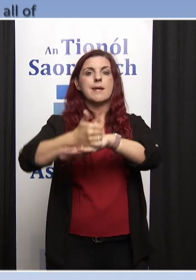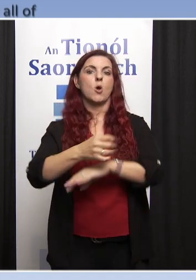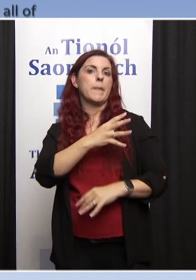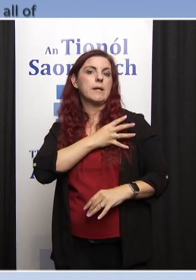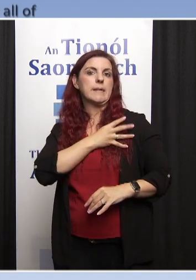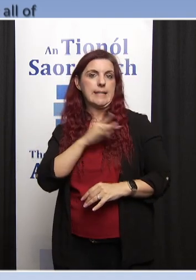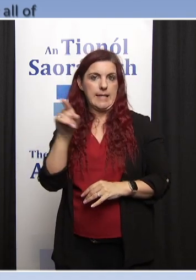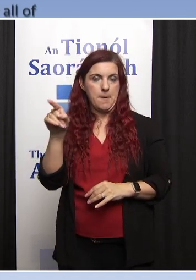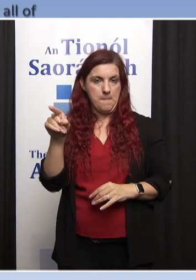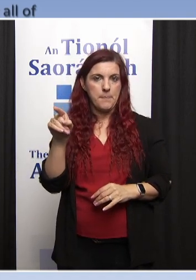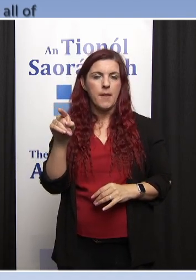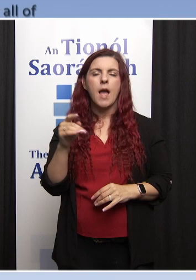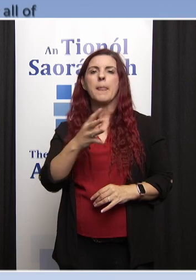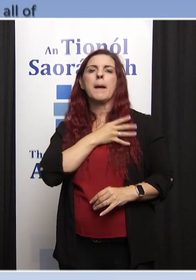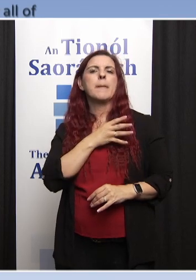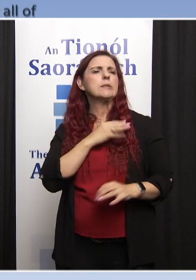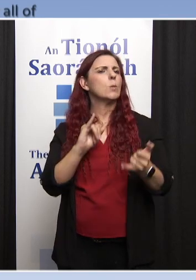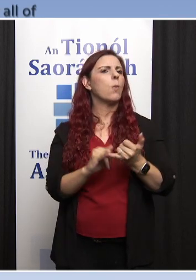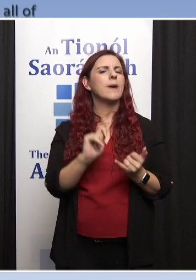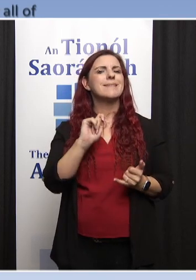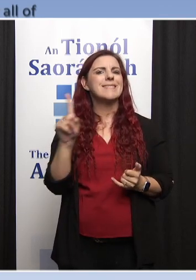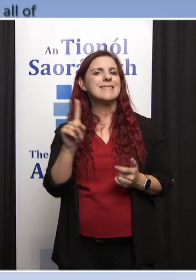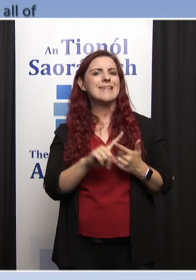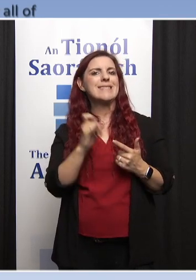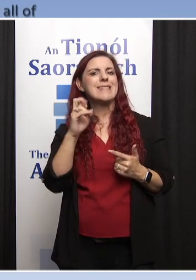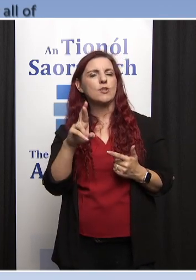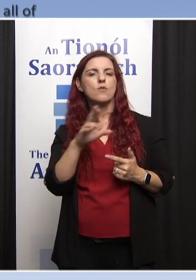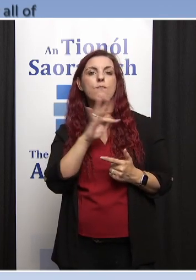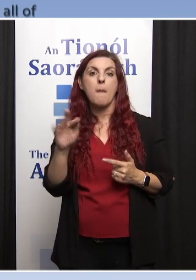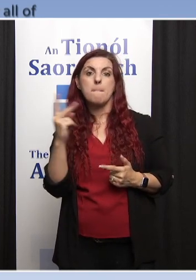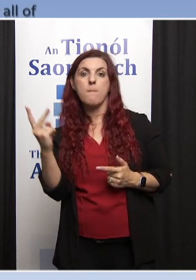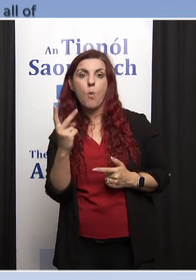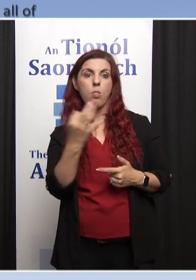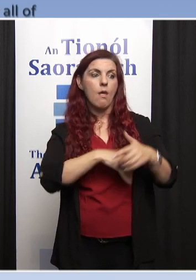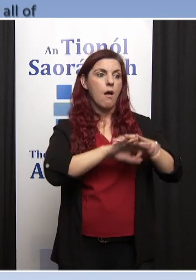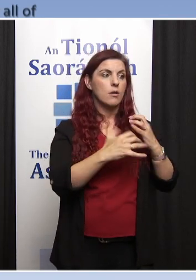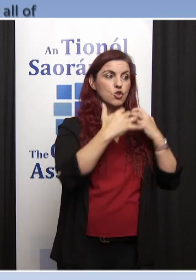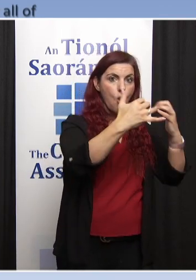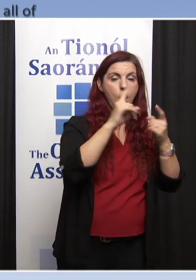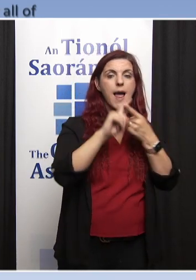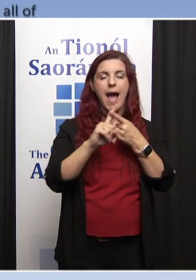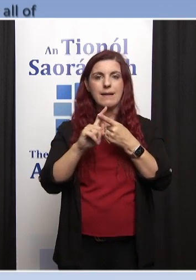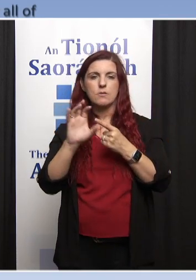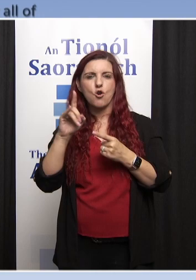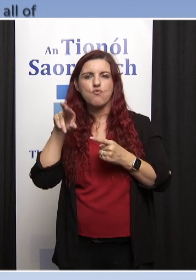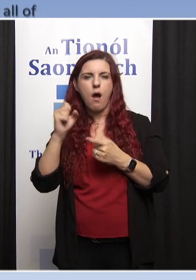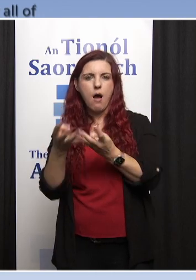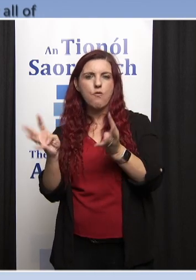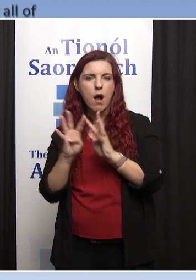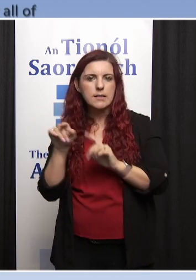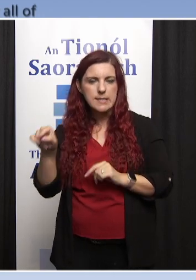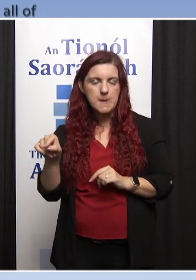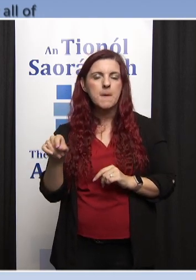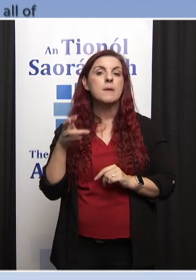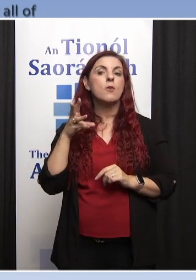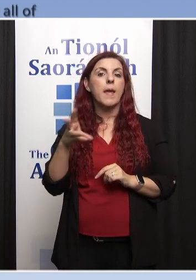of TDs and senators from both houses. And what they will do, they will look at our report, look at your report, they'll come